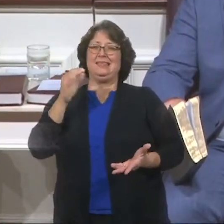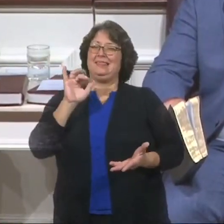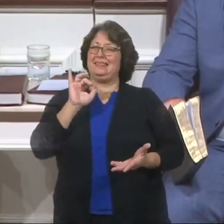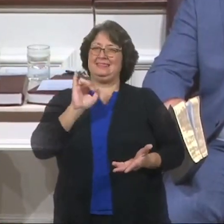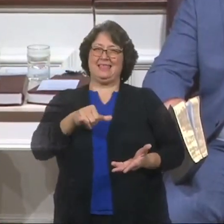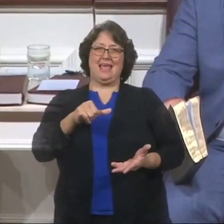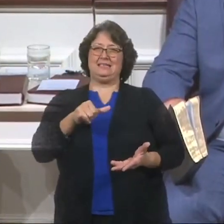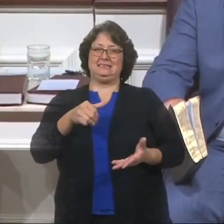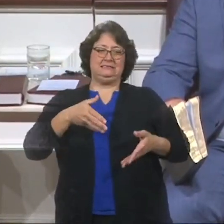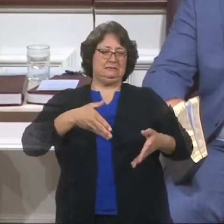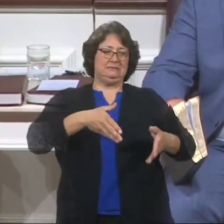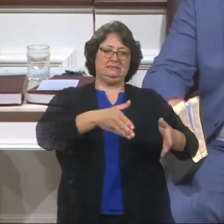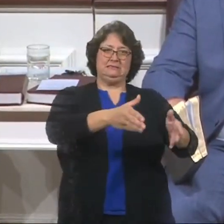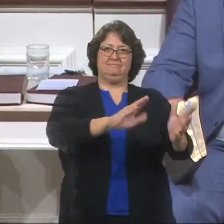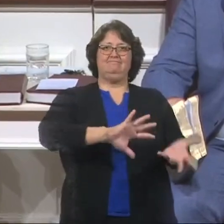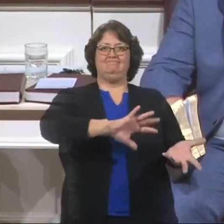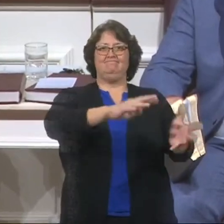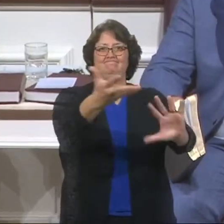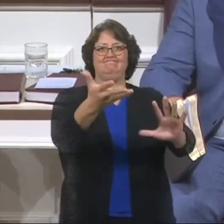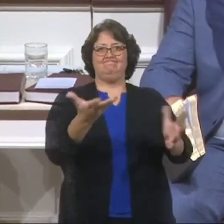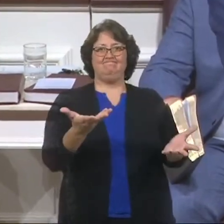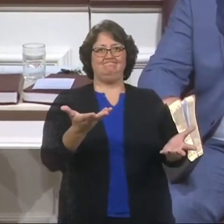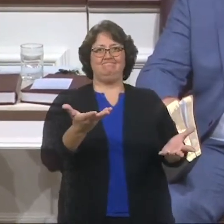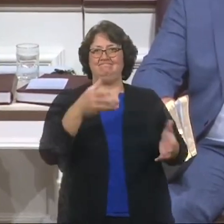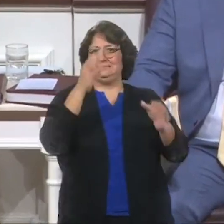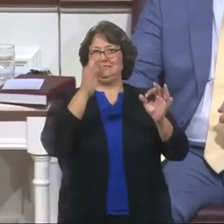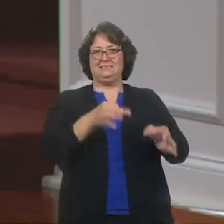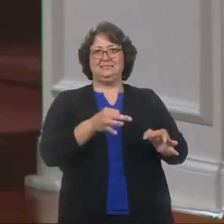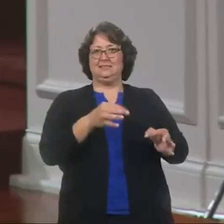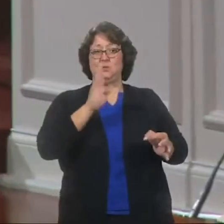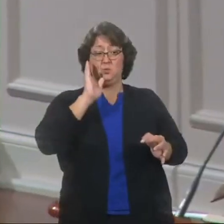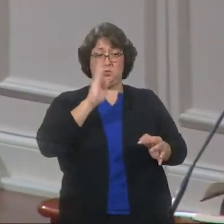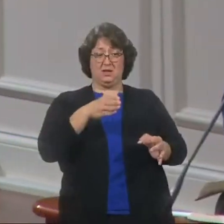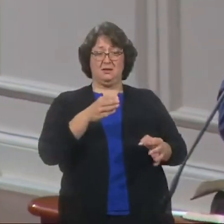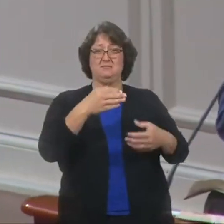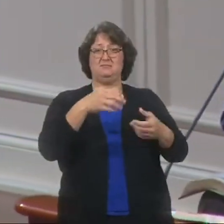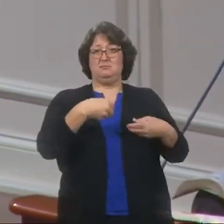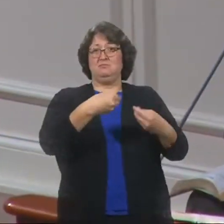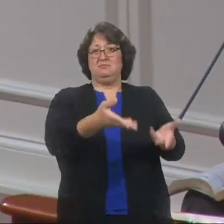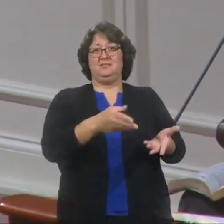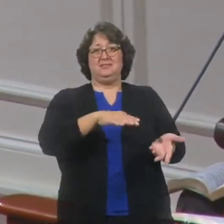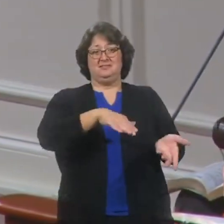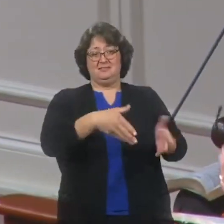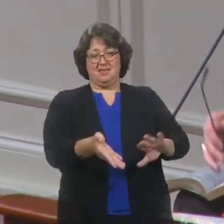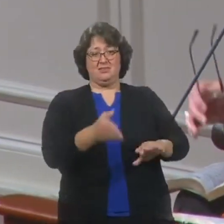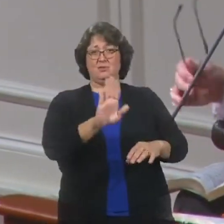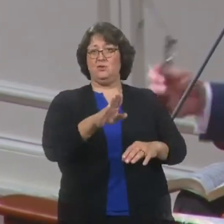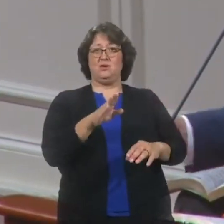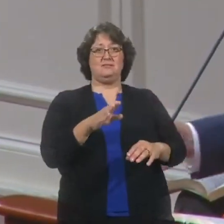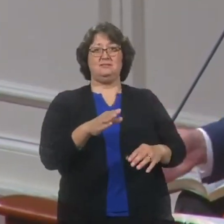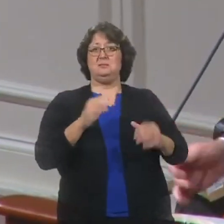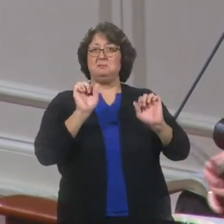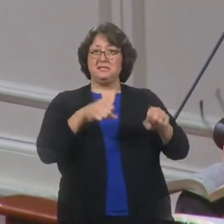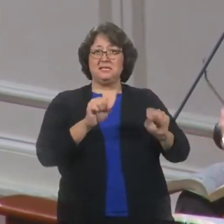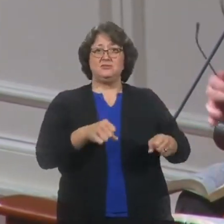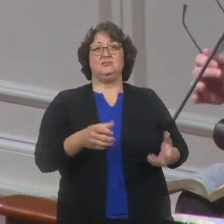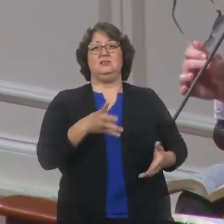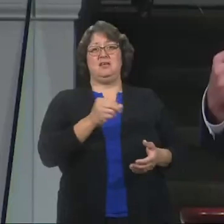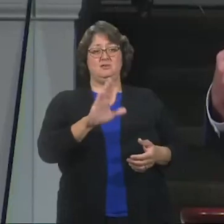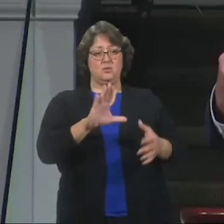a train wreck of decision. It's going to bring death to your potential, your